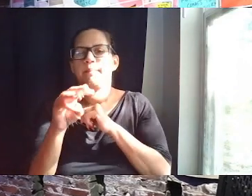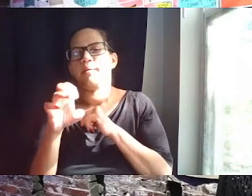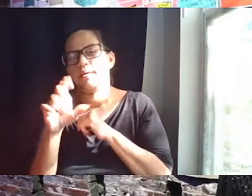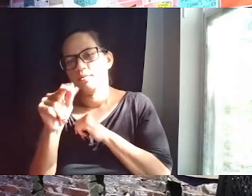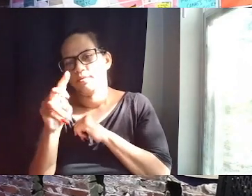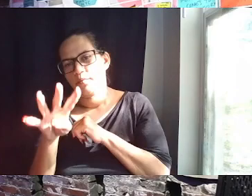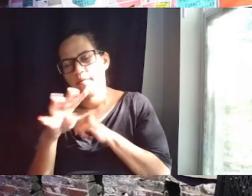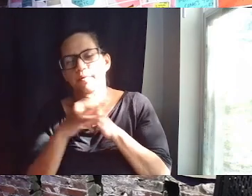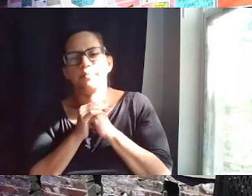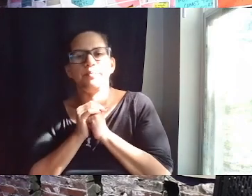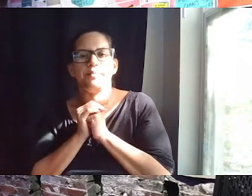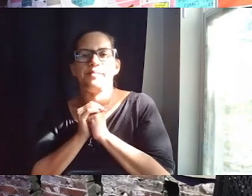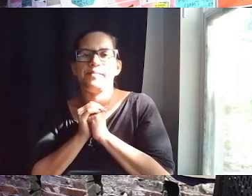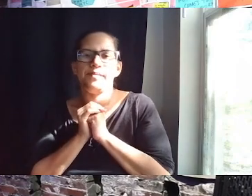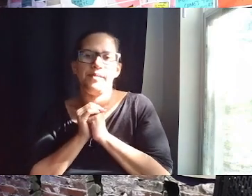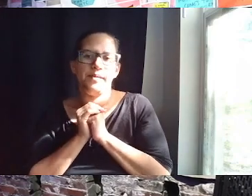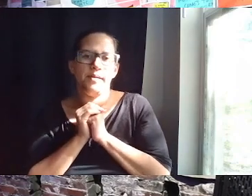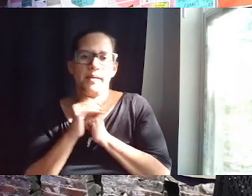2024. Pauline,